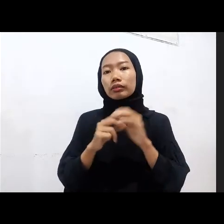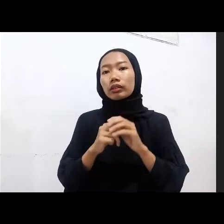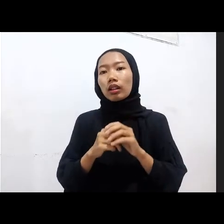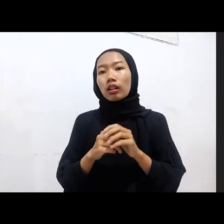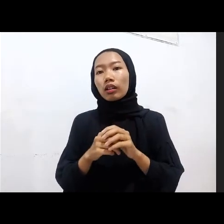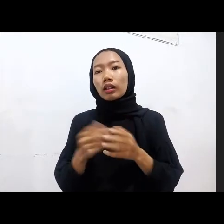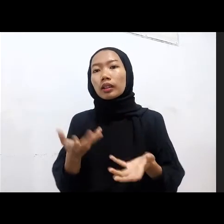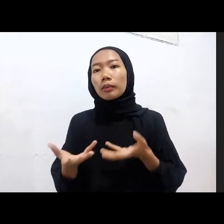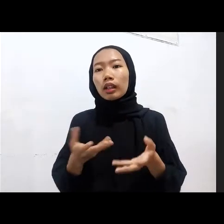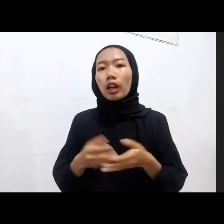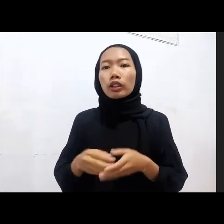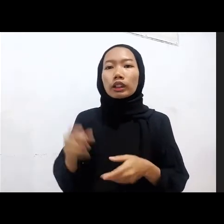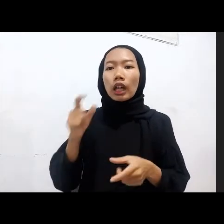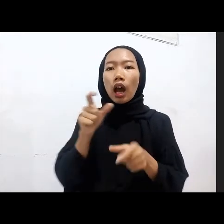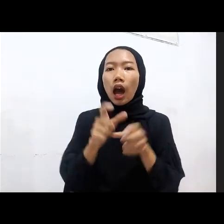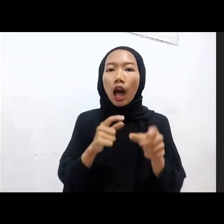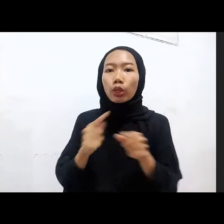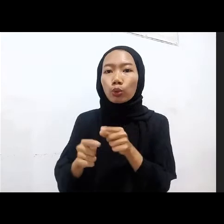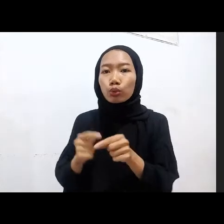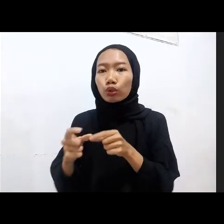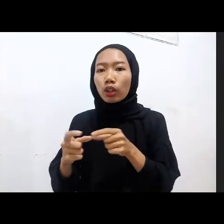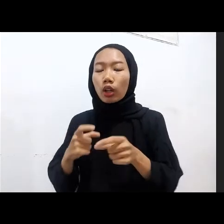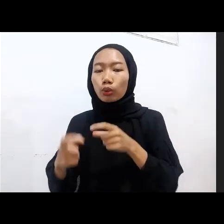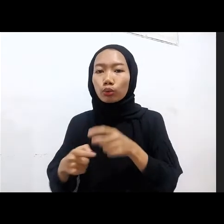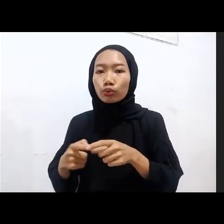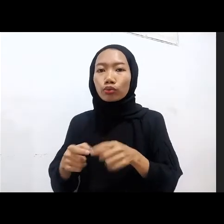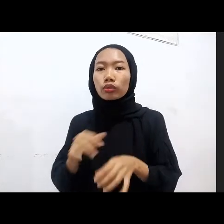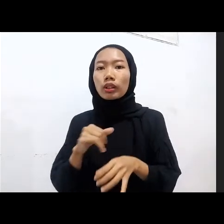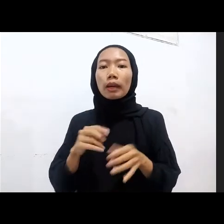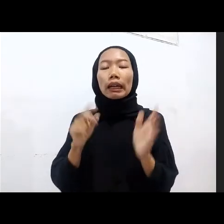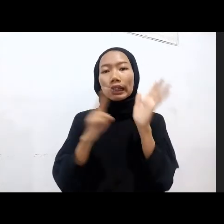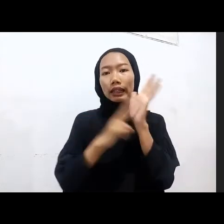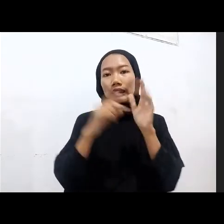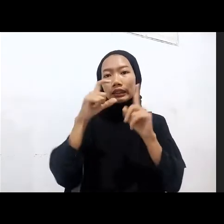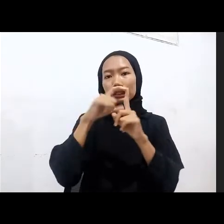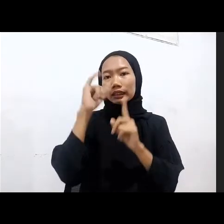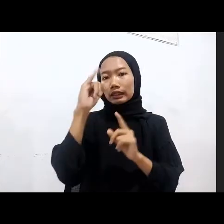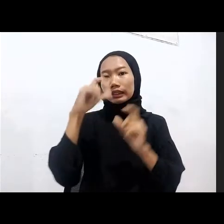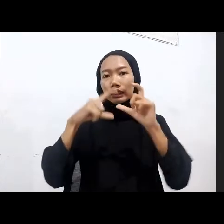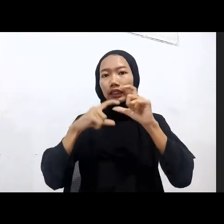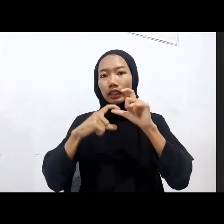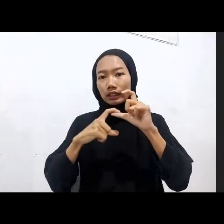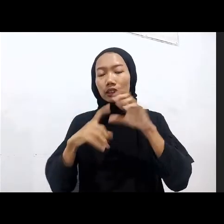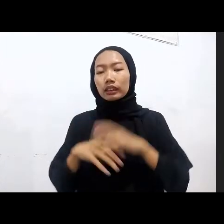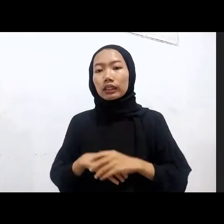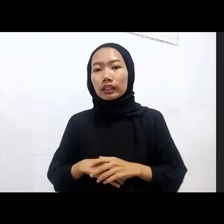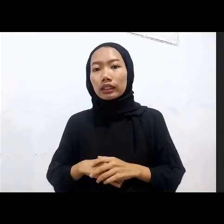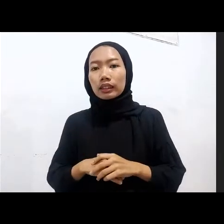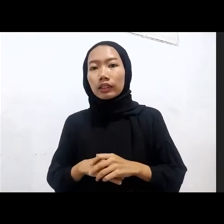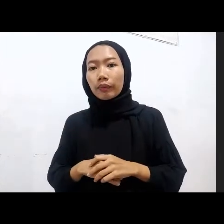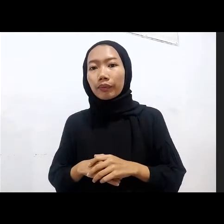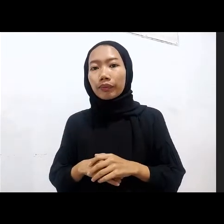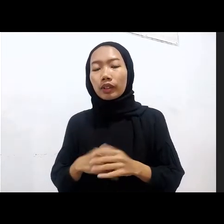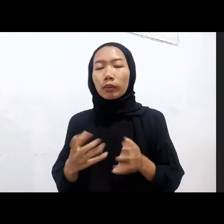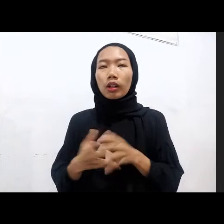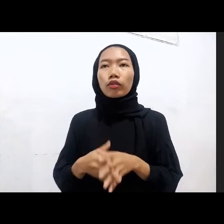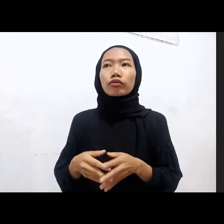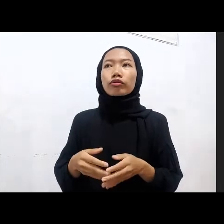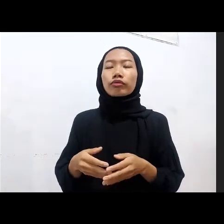520,000 people who are eligible for the NDIS or who have been made participants in the